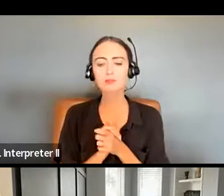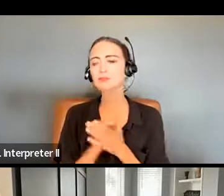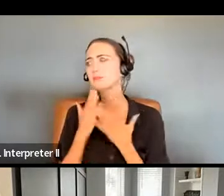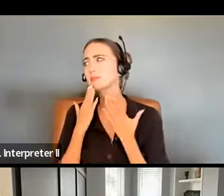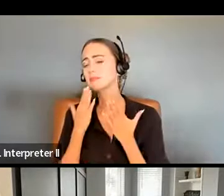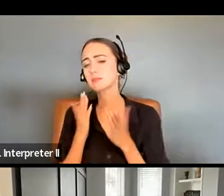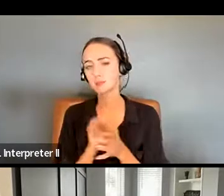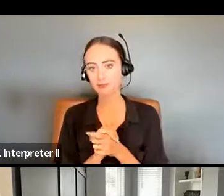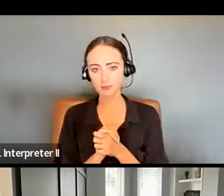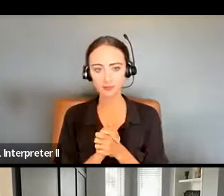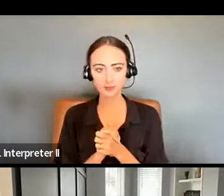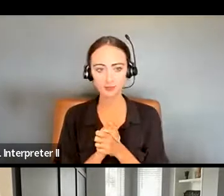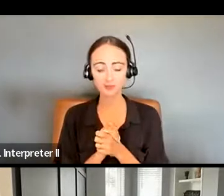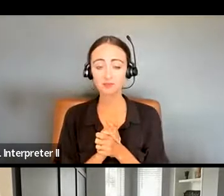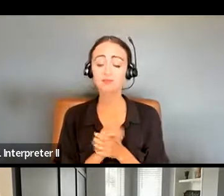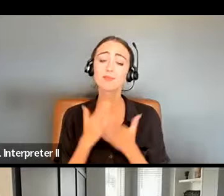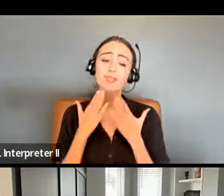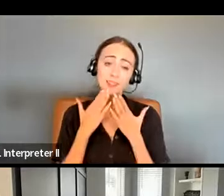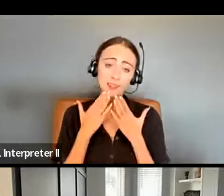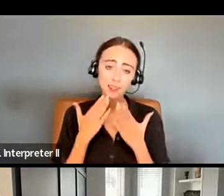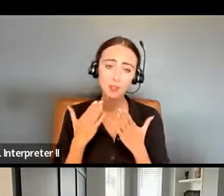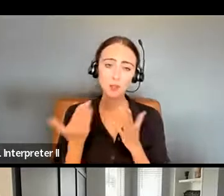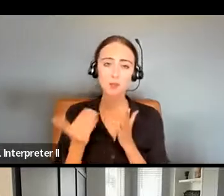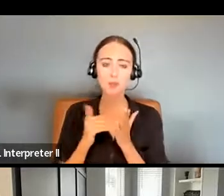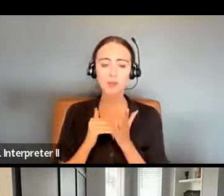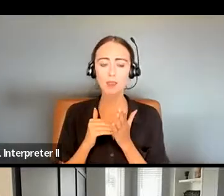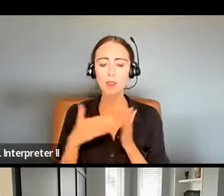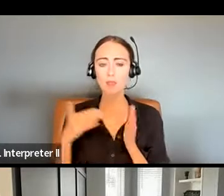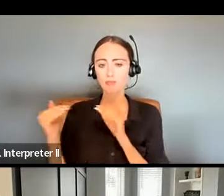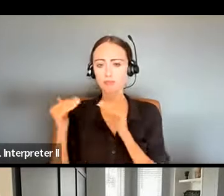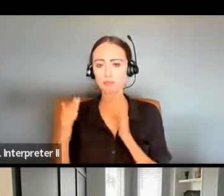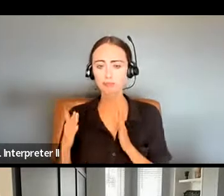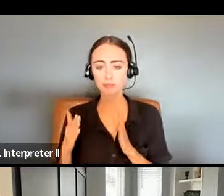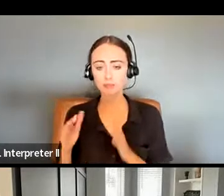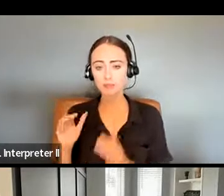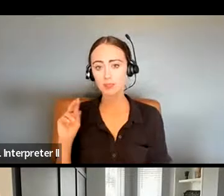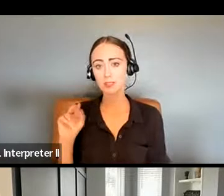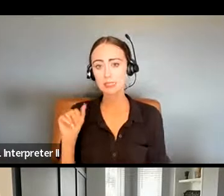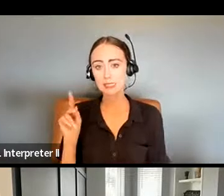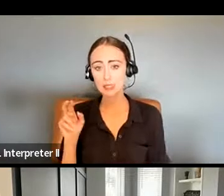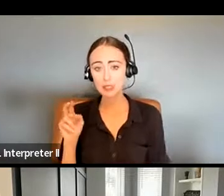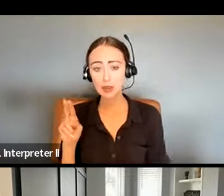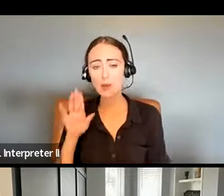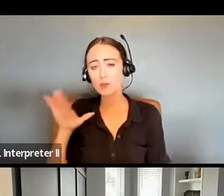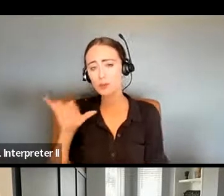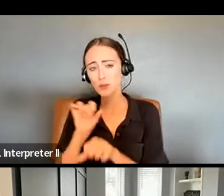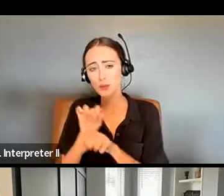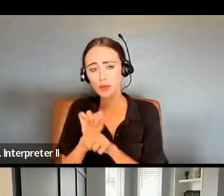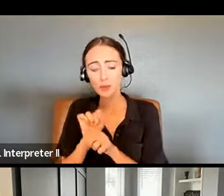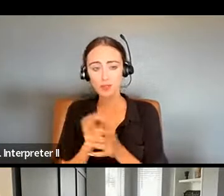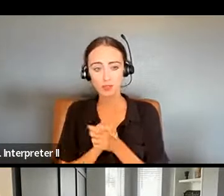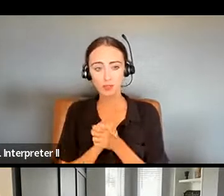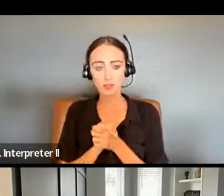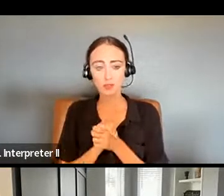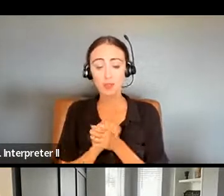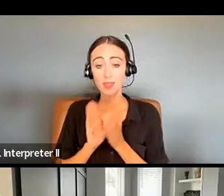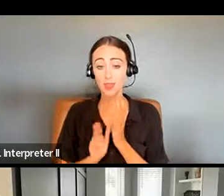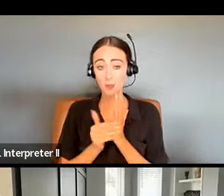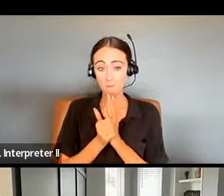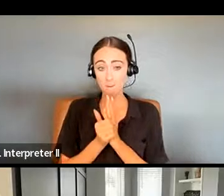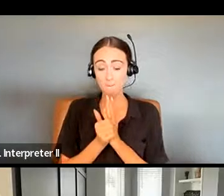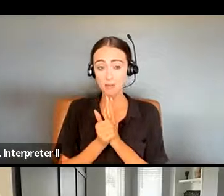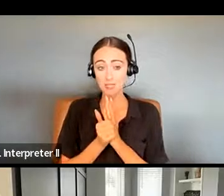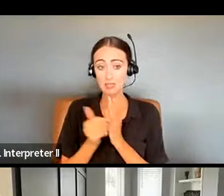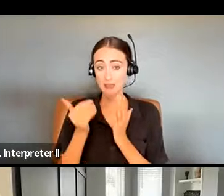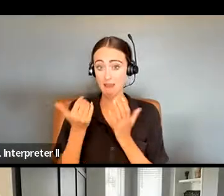you. So thank you very much again to my colleague, Councilmember Nadeau, for all the work on this. The amendments that